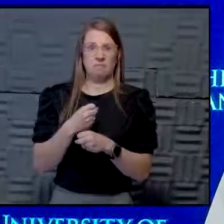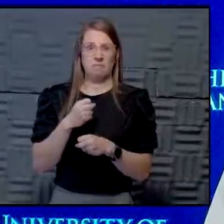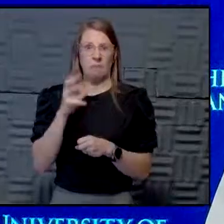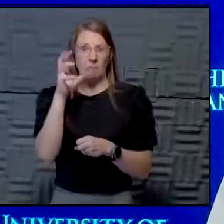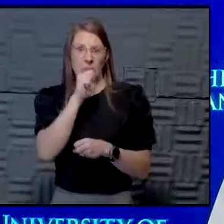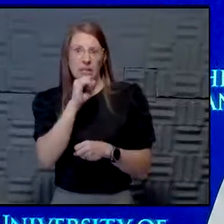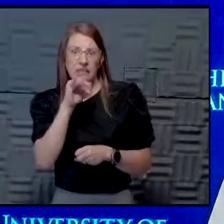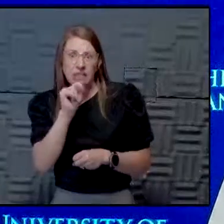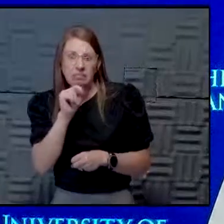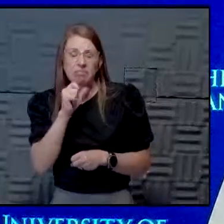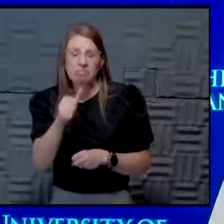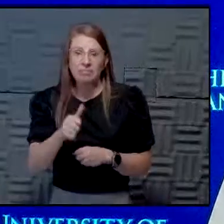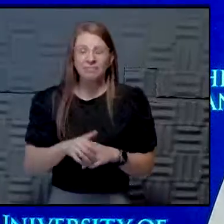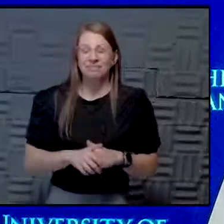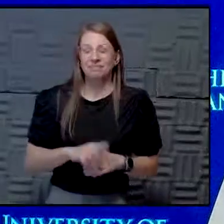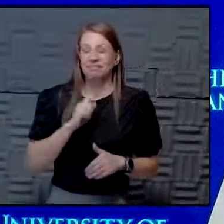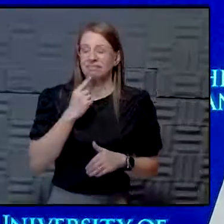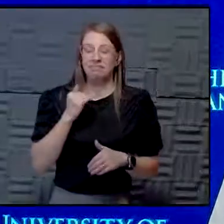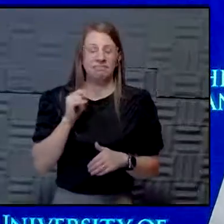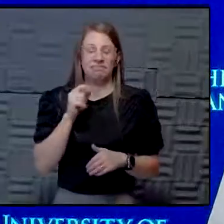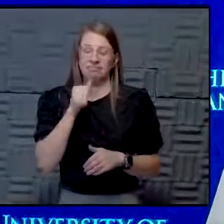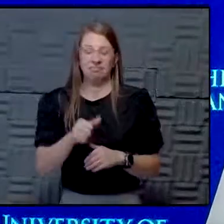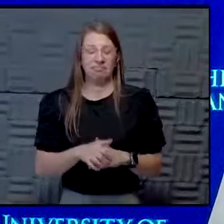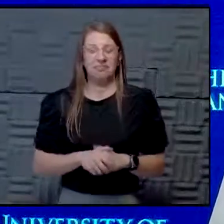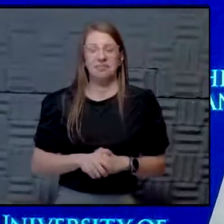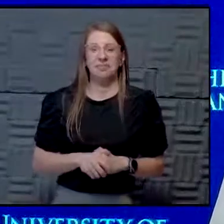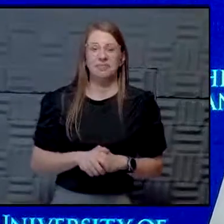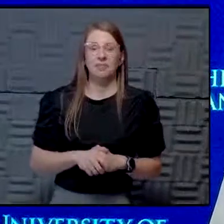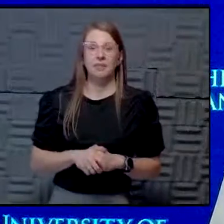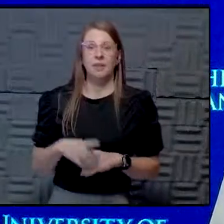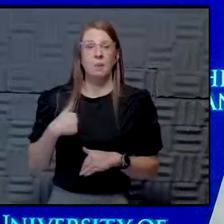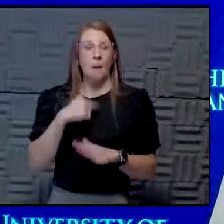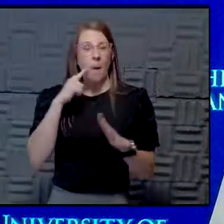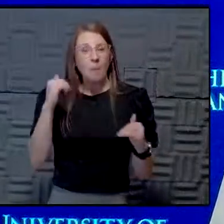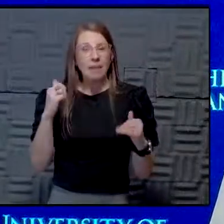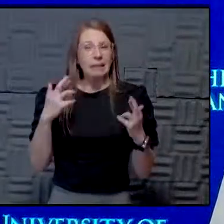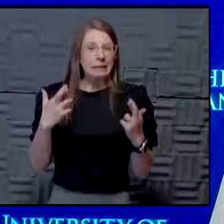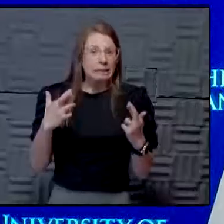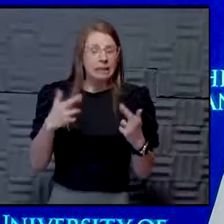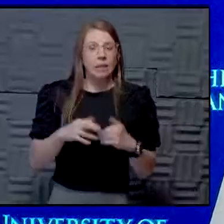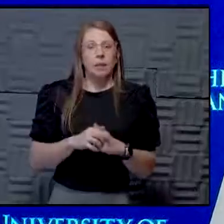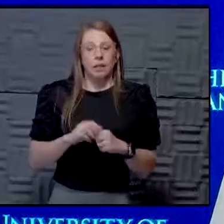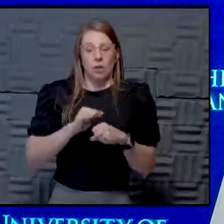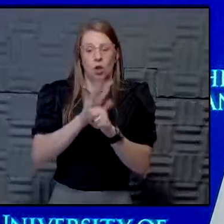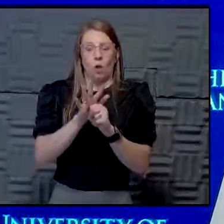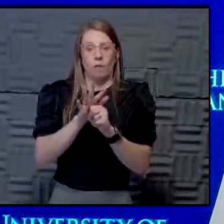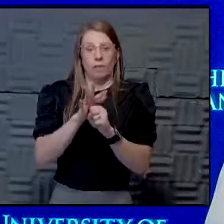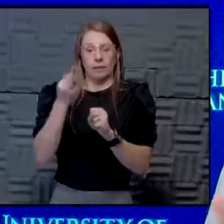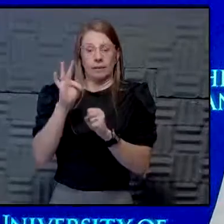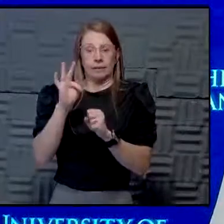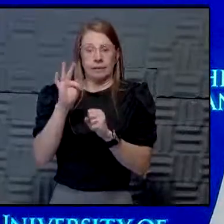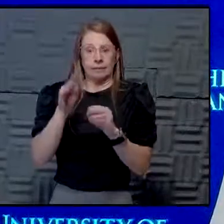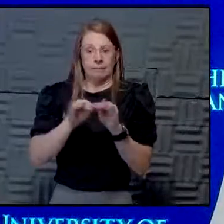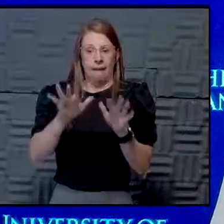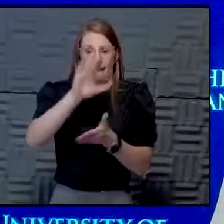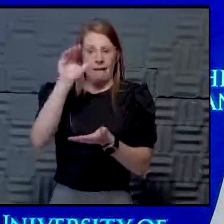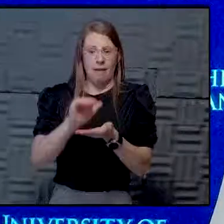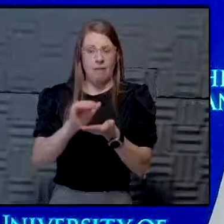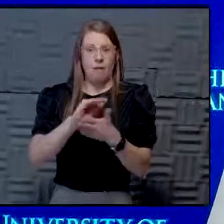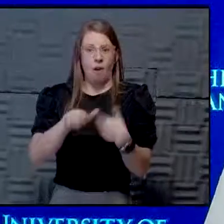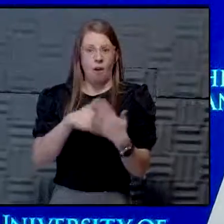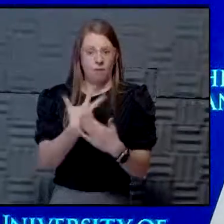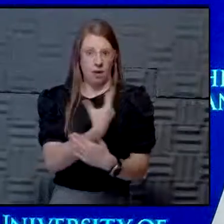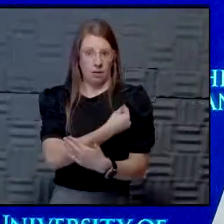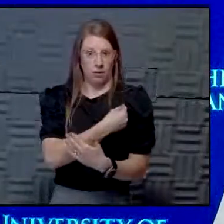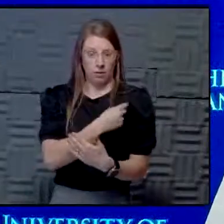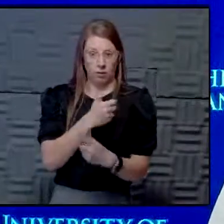bit. So we're hoping and crossing our fingers that COVID stays low, but we all have to get vaccinated. Are